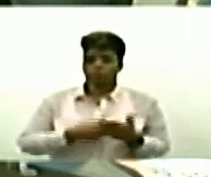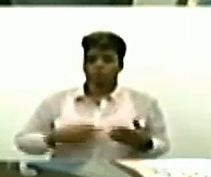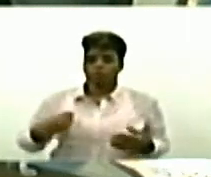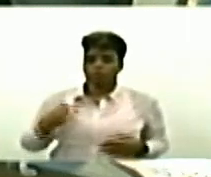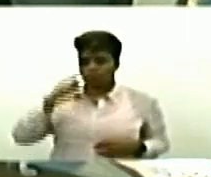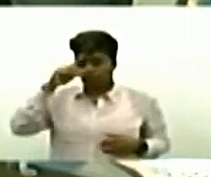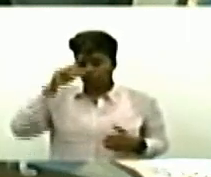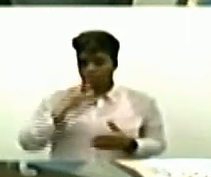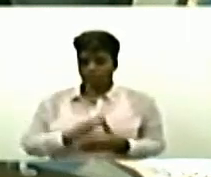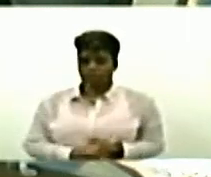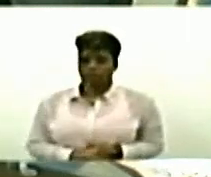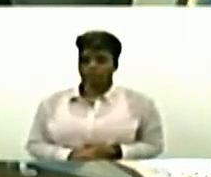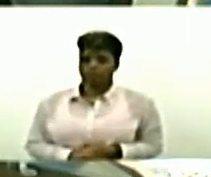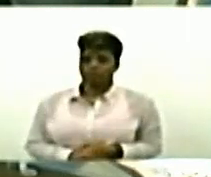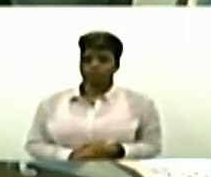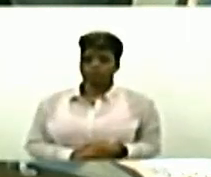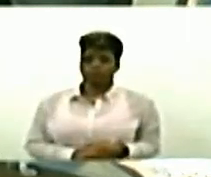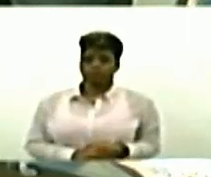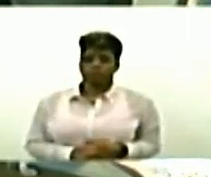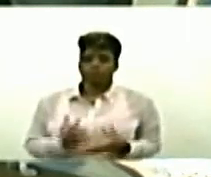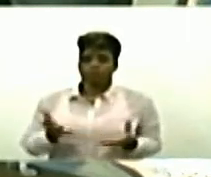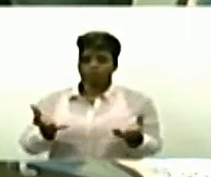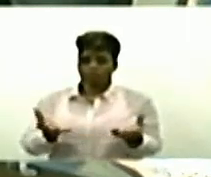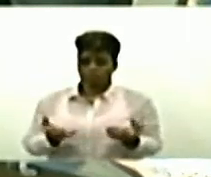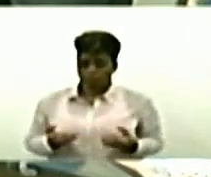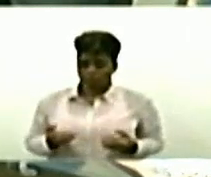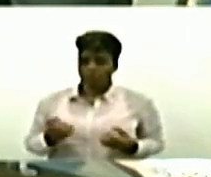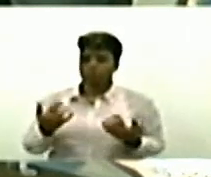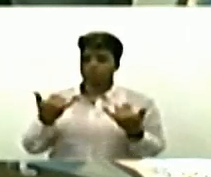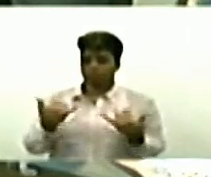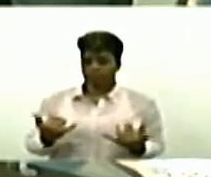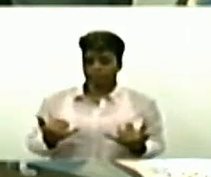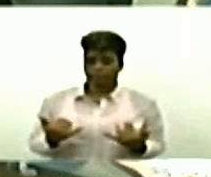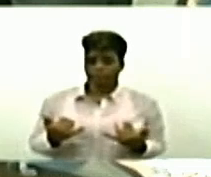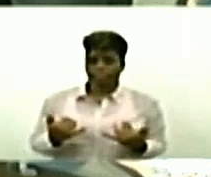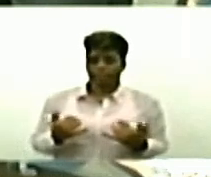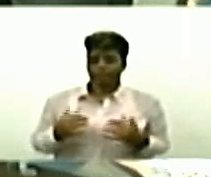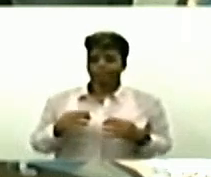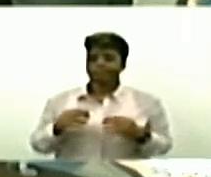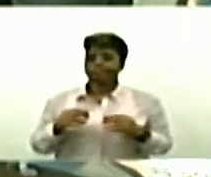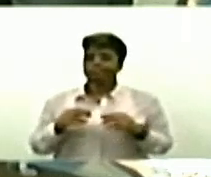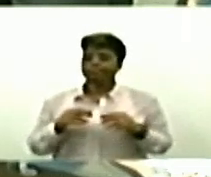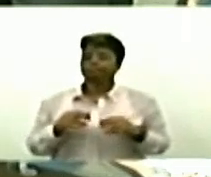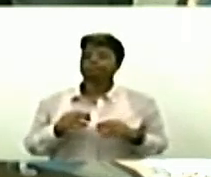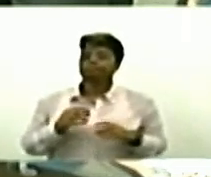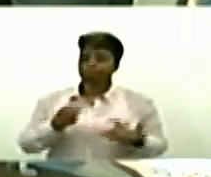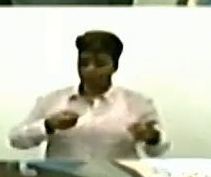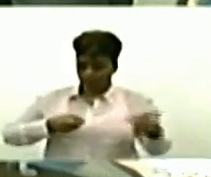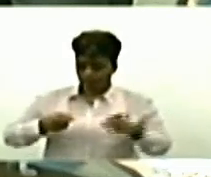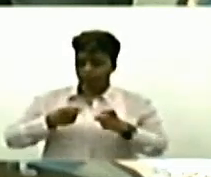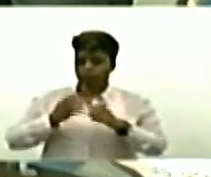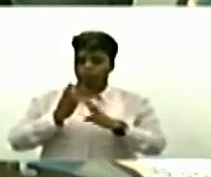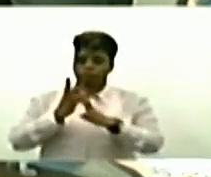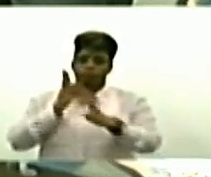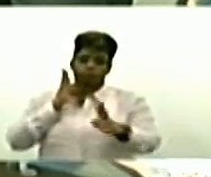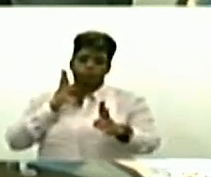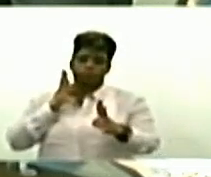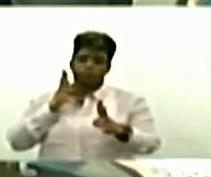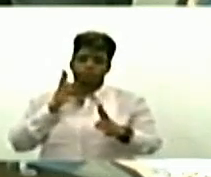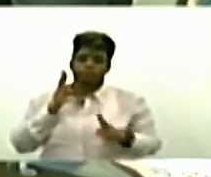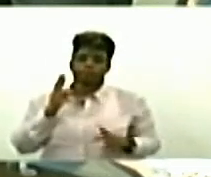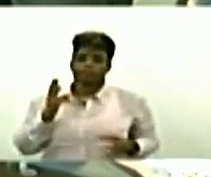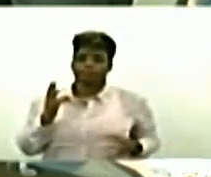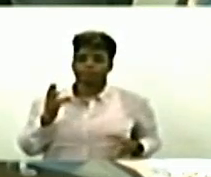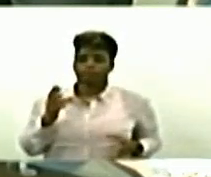believe we want at this time to regulate the traffic. And with these comments,